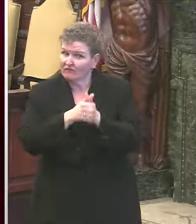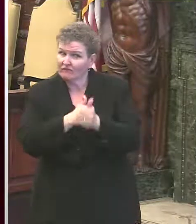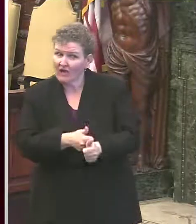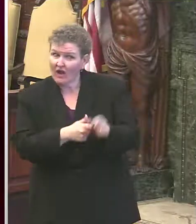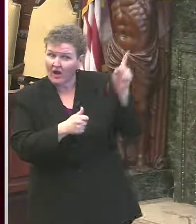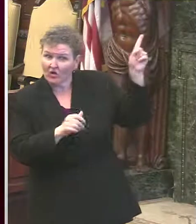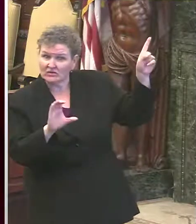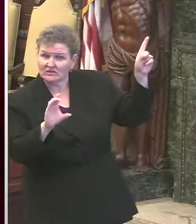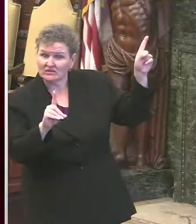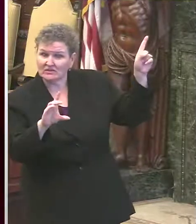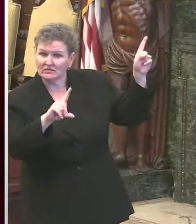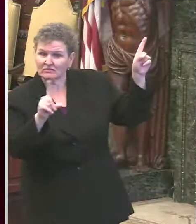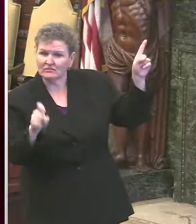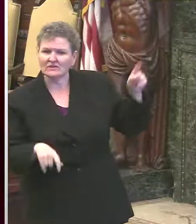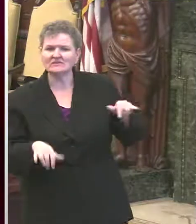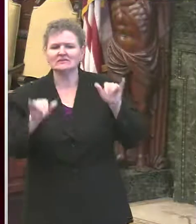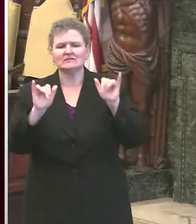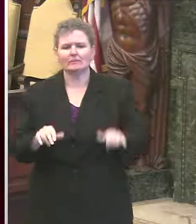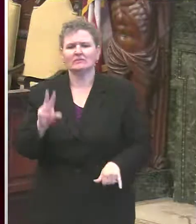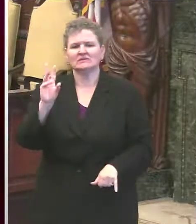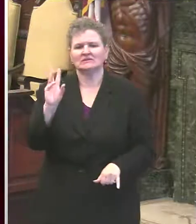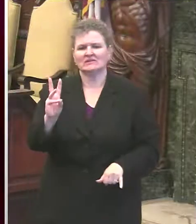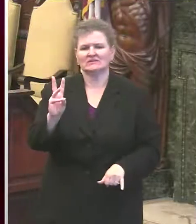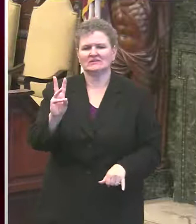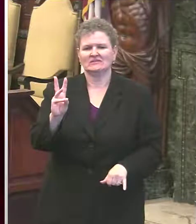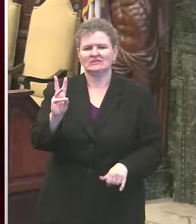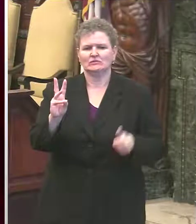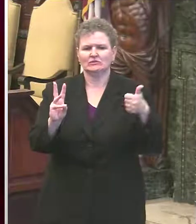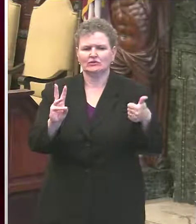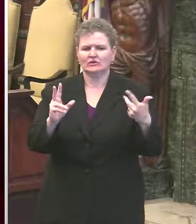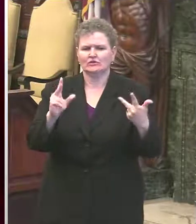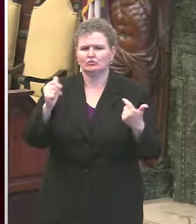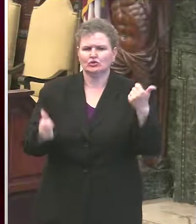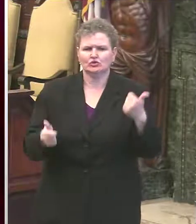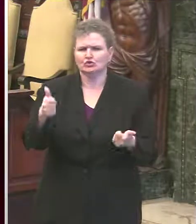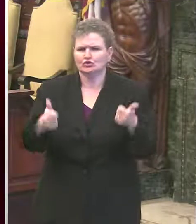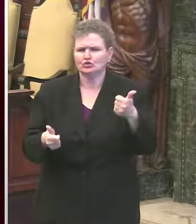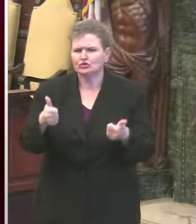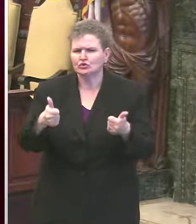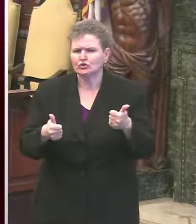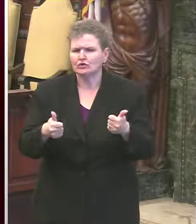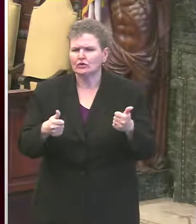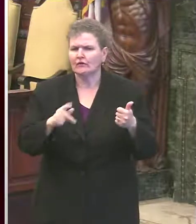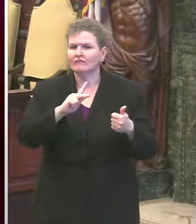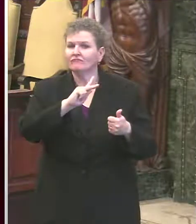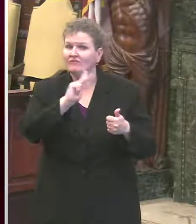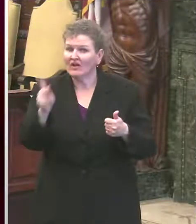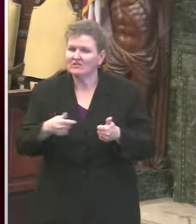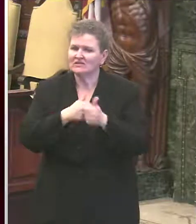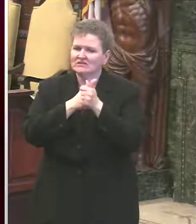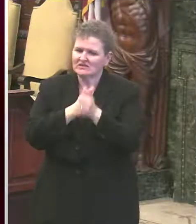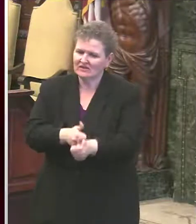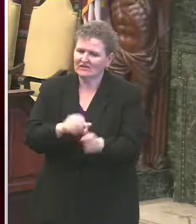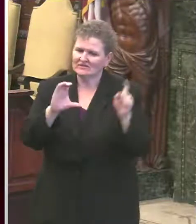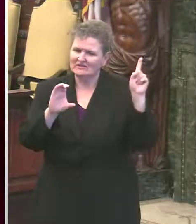CDC or remain at 6 feet for schools? So we recommend that Philadelphia follow the Centers for Disease Control recommendations.